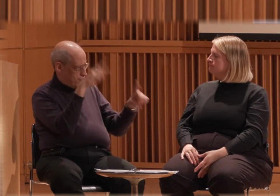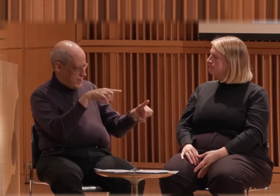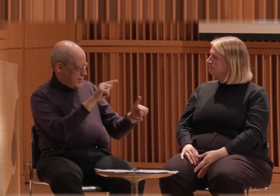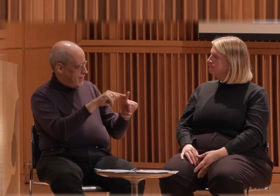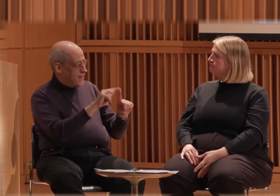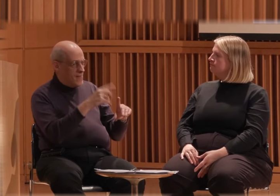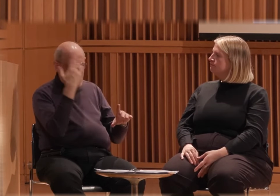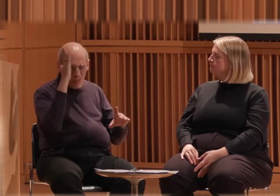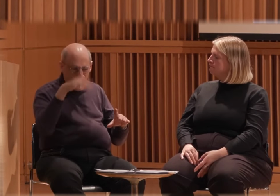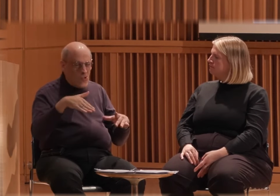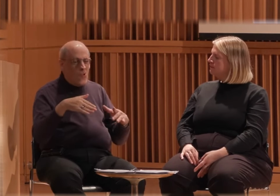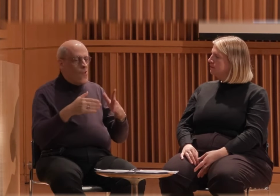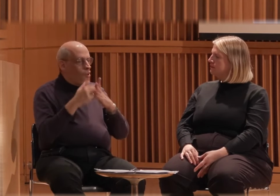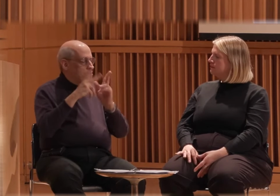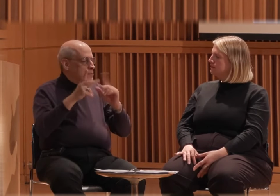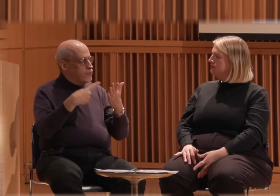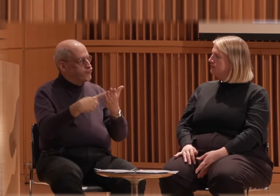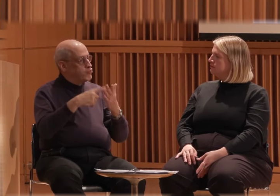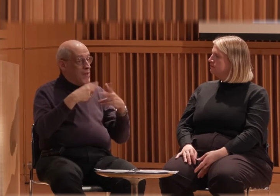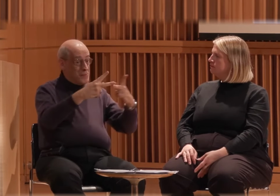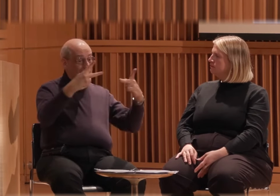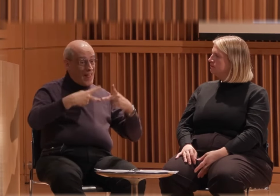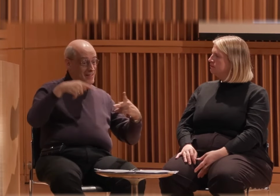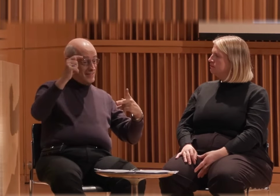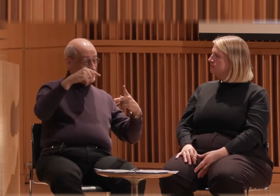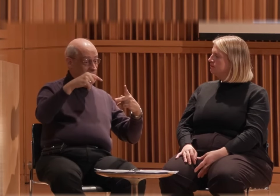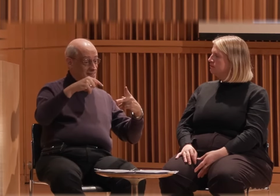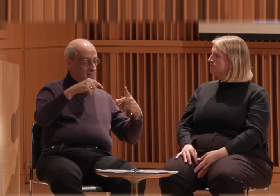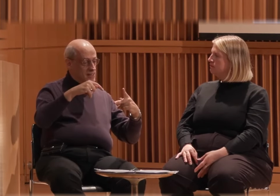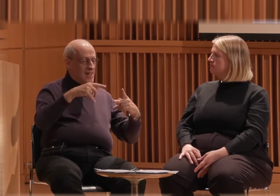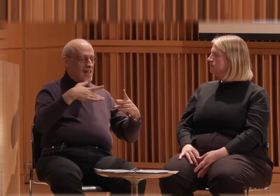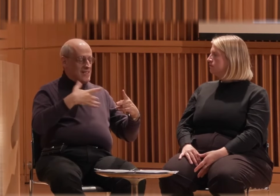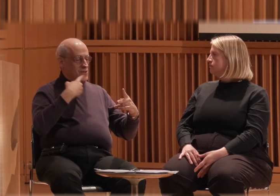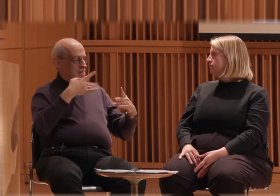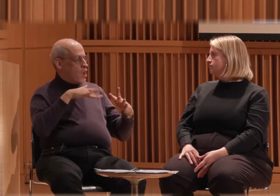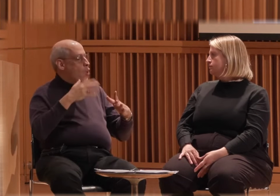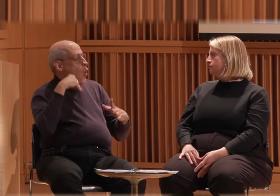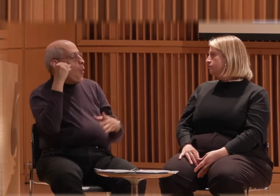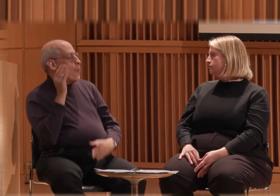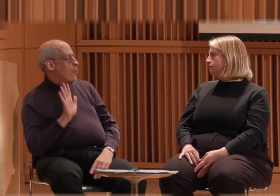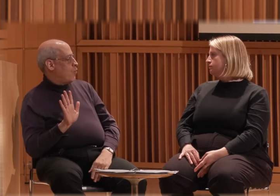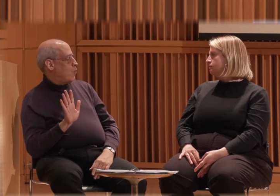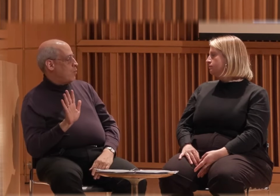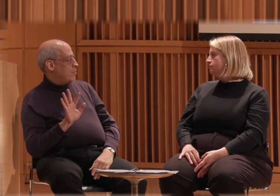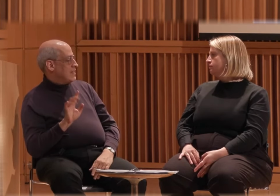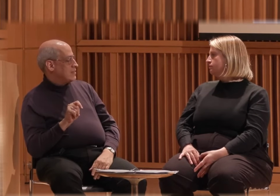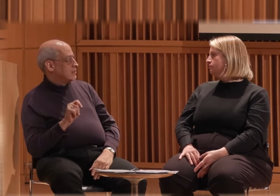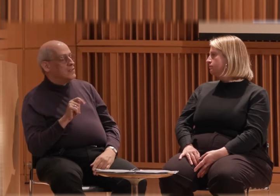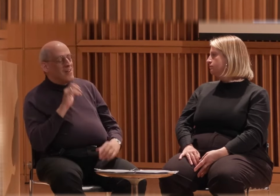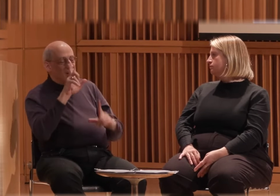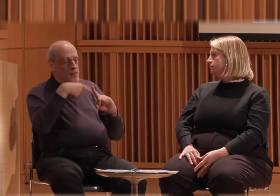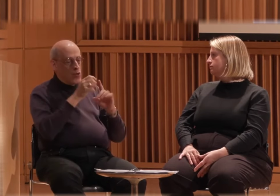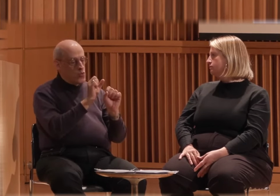when a lot of public health people talk about place to the extent they even do, they are talking about your residence. They are not talking about